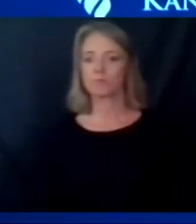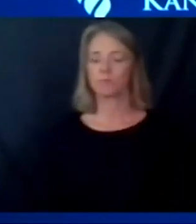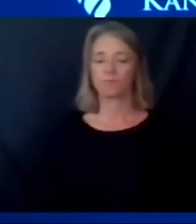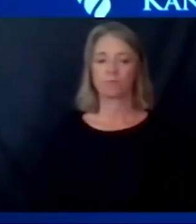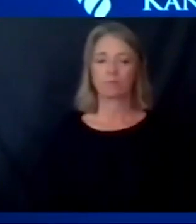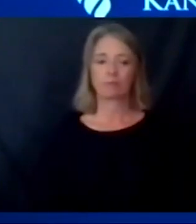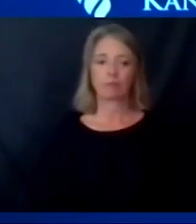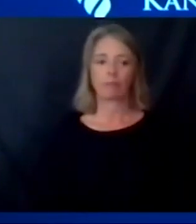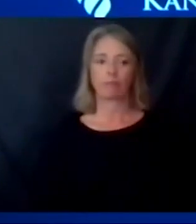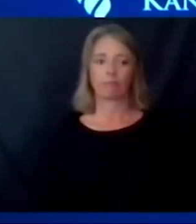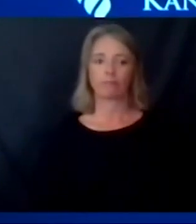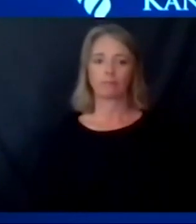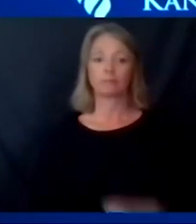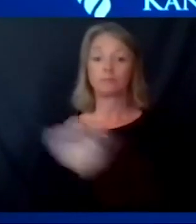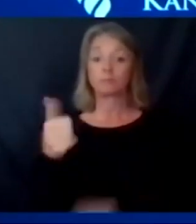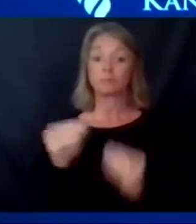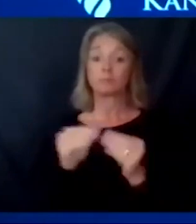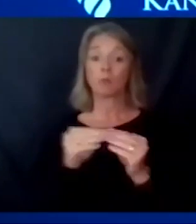Other questions?